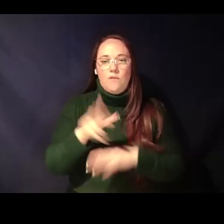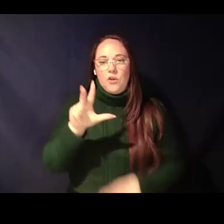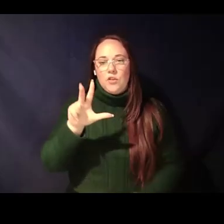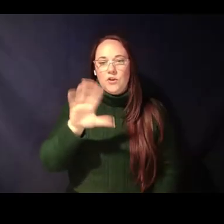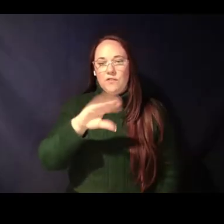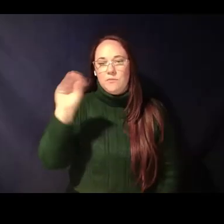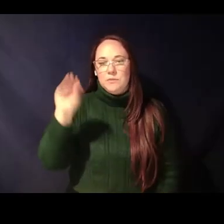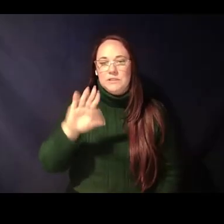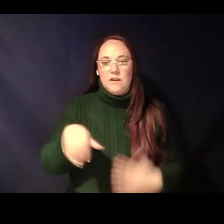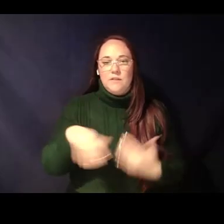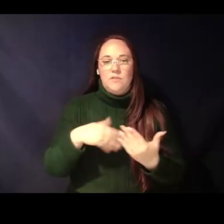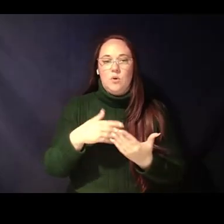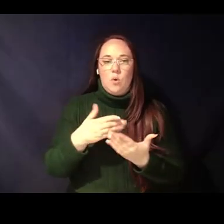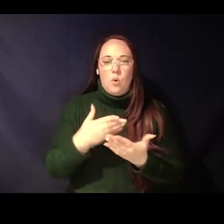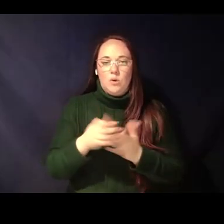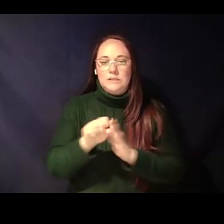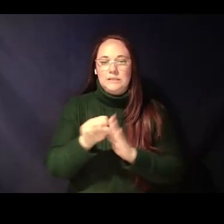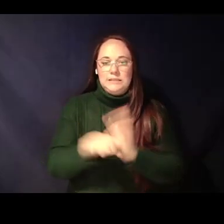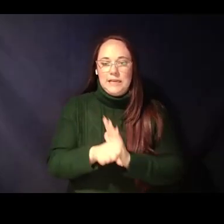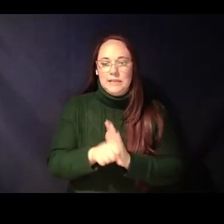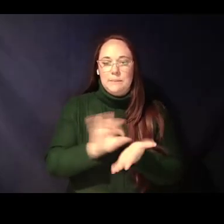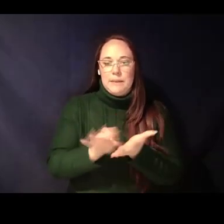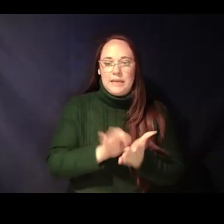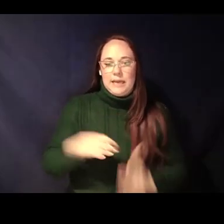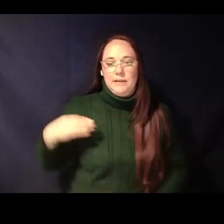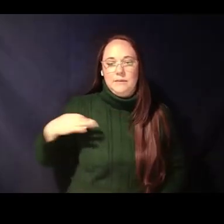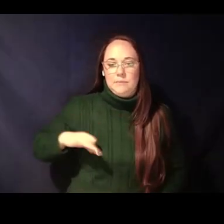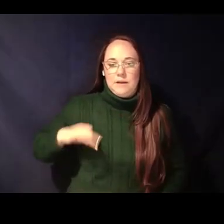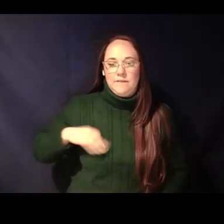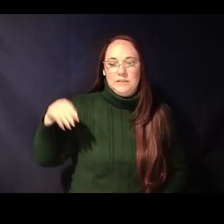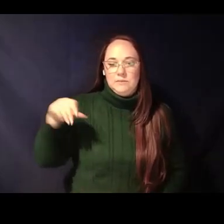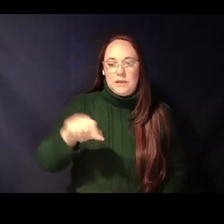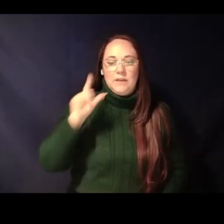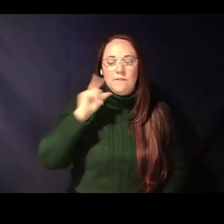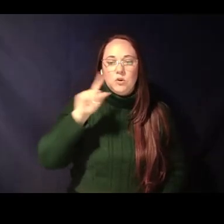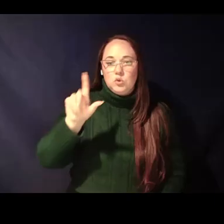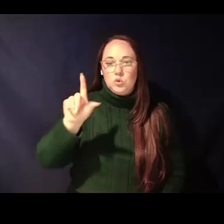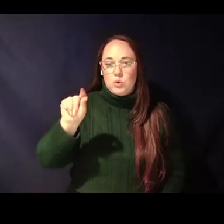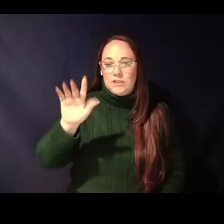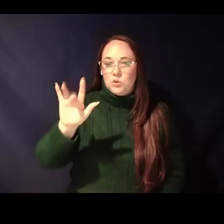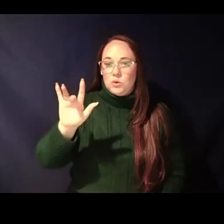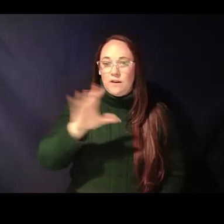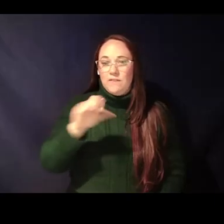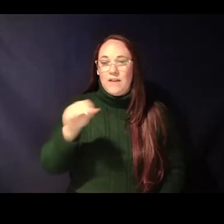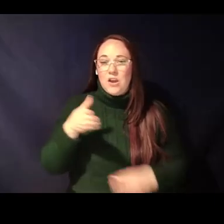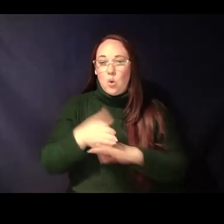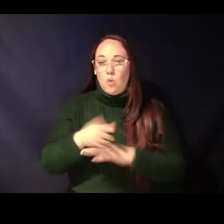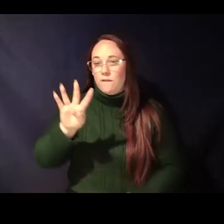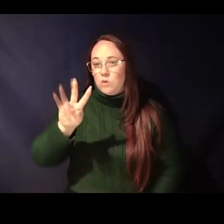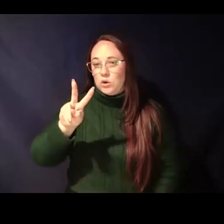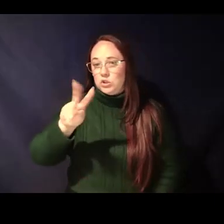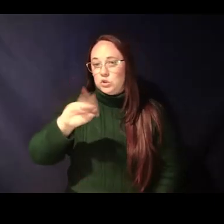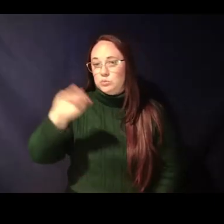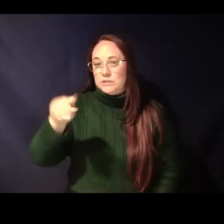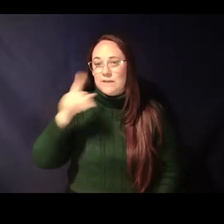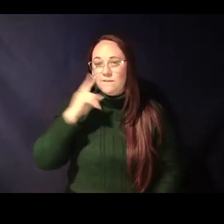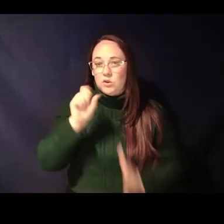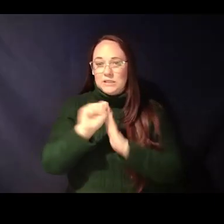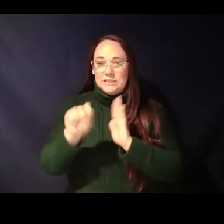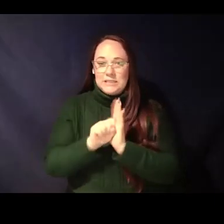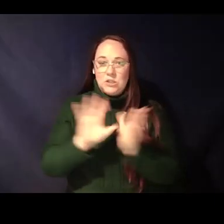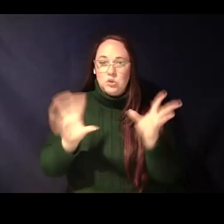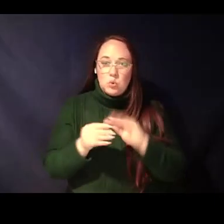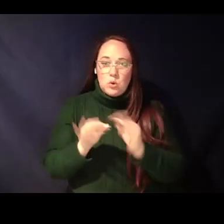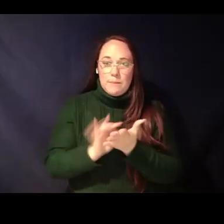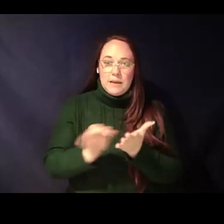of the state's total Medicaid benefit spending in state fiscal year 2025 and over 42% of the state's total Medicaid